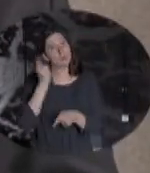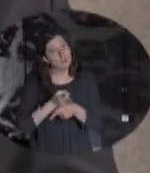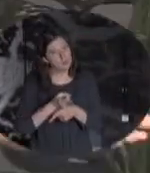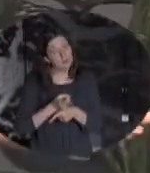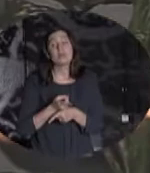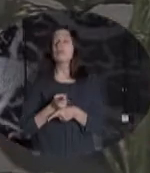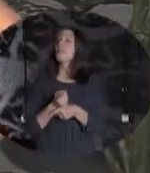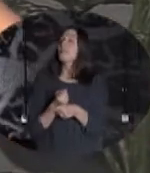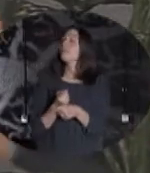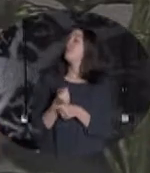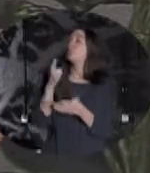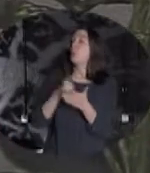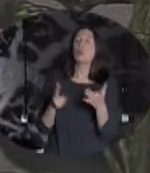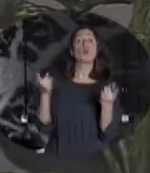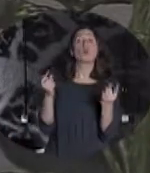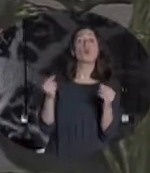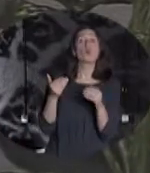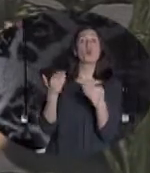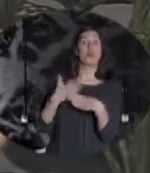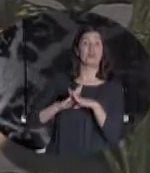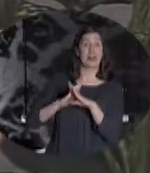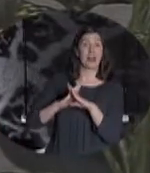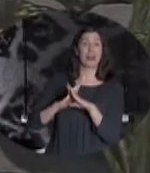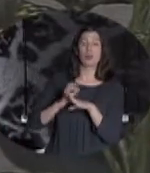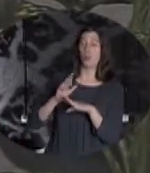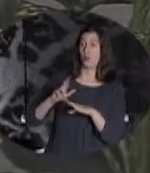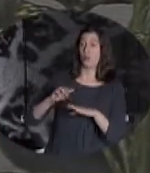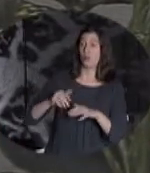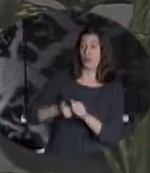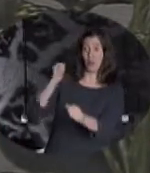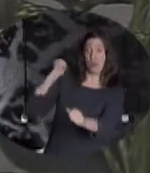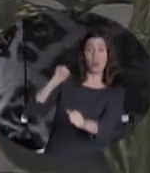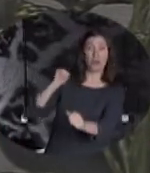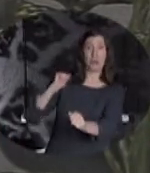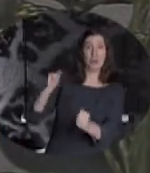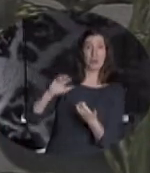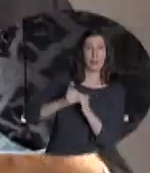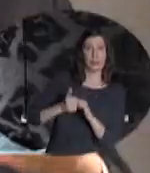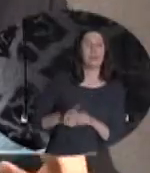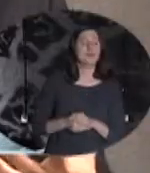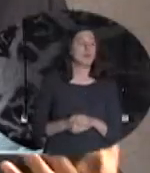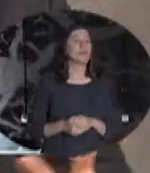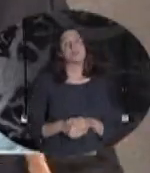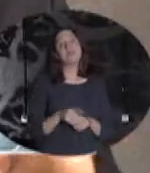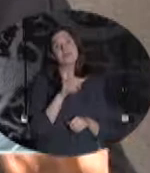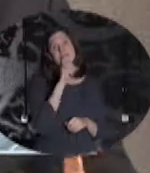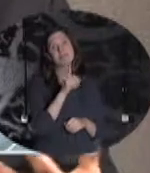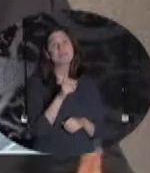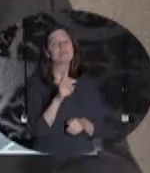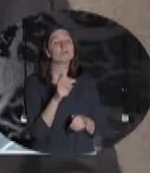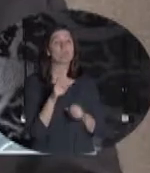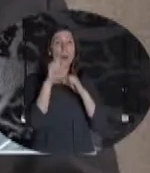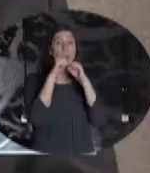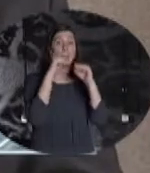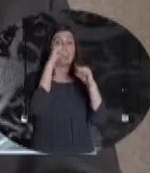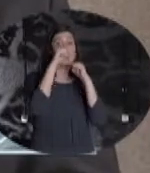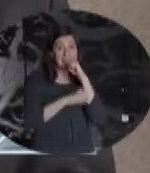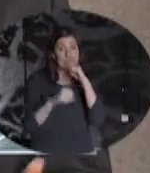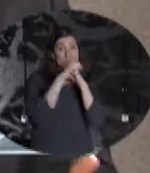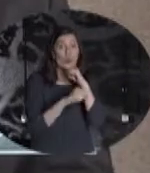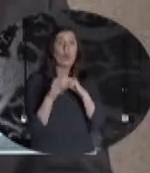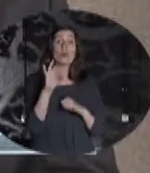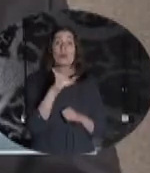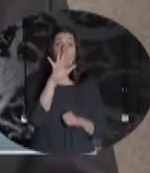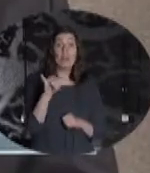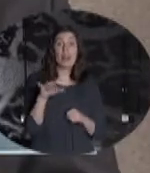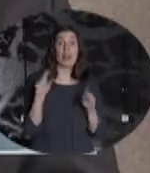are some things we can do to prevent them and keep them at bay or completely away? Sure. So some of these things that you talked about, mosquitoes and flies and ticks, they can